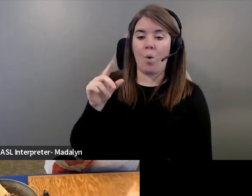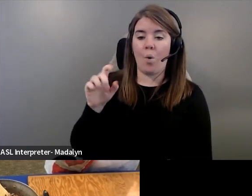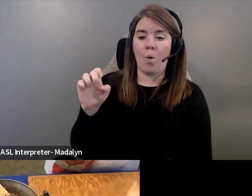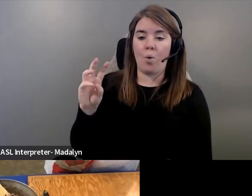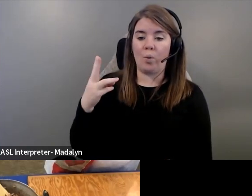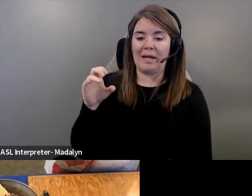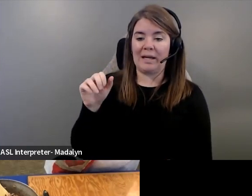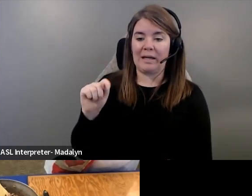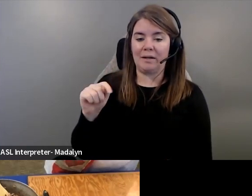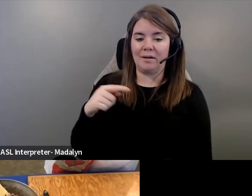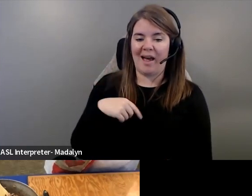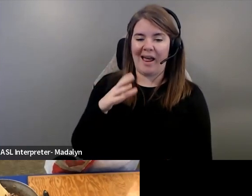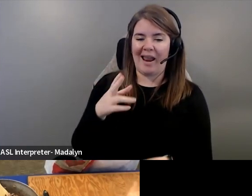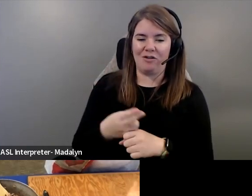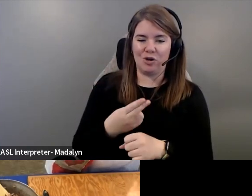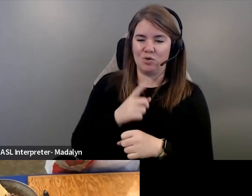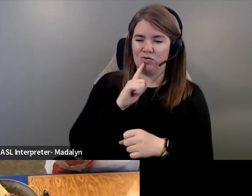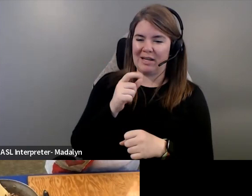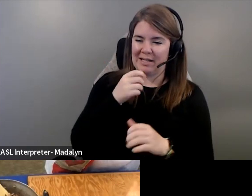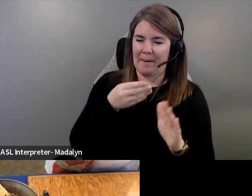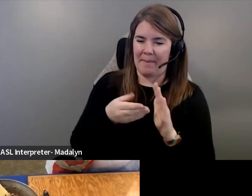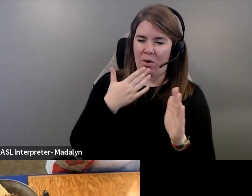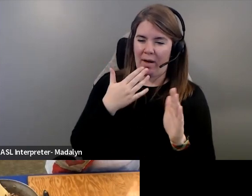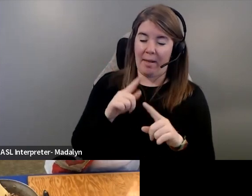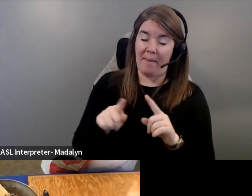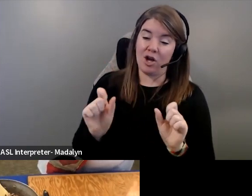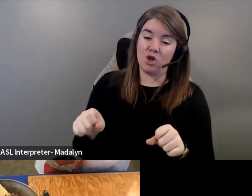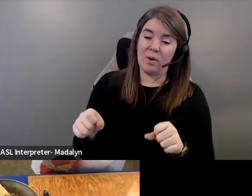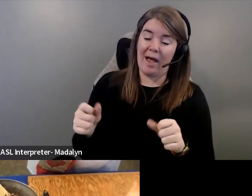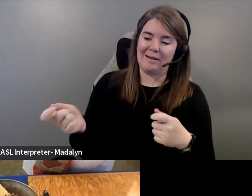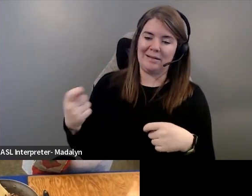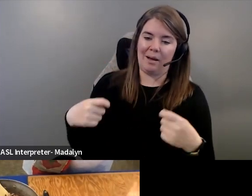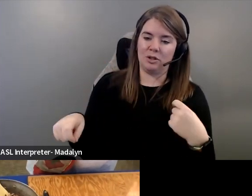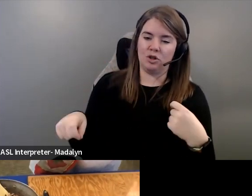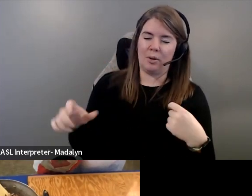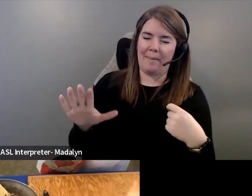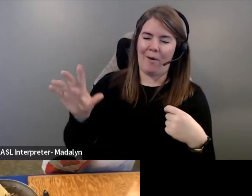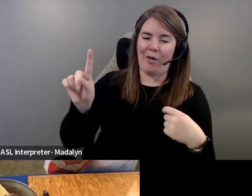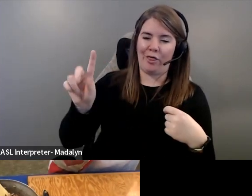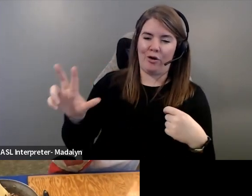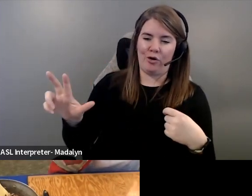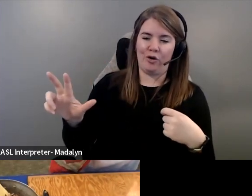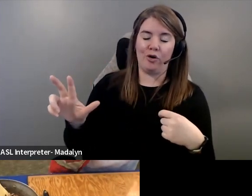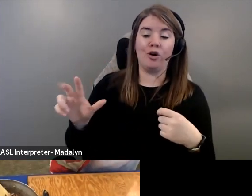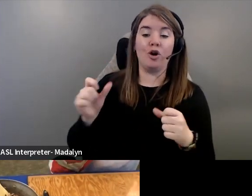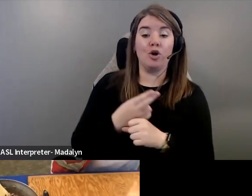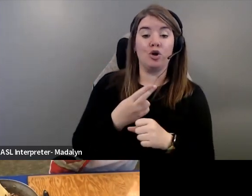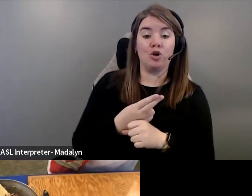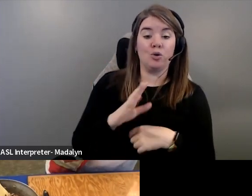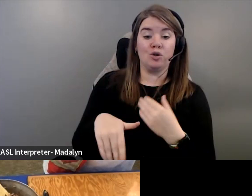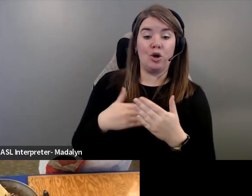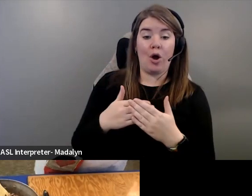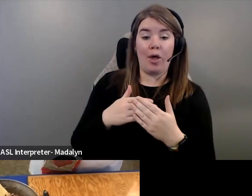wheat flour. I don't find it bakes as well, but you could substitute about 1/3 of it. And then you could use up those bananas and have a lovely